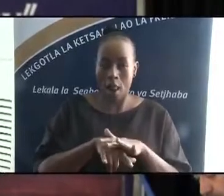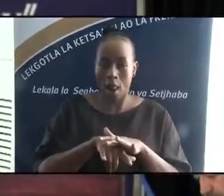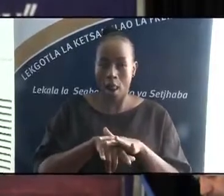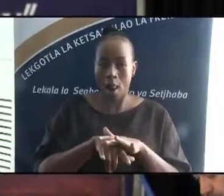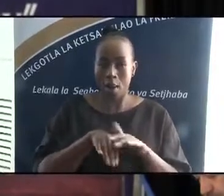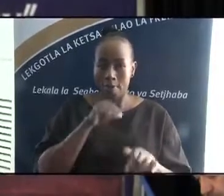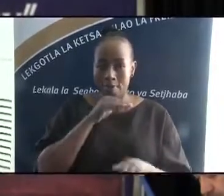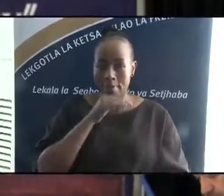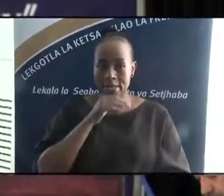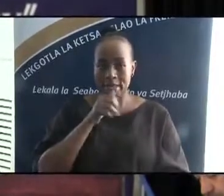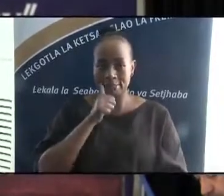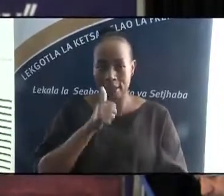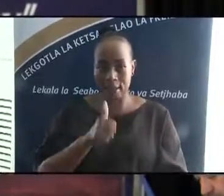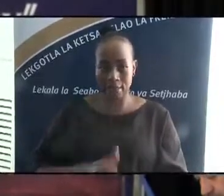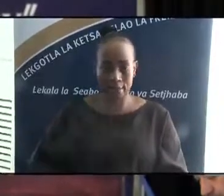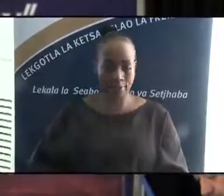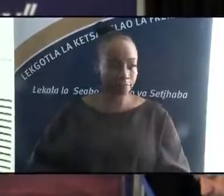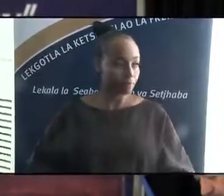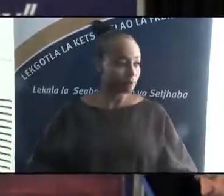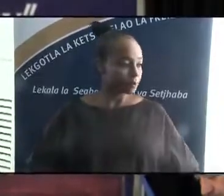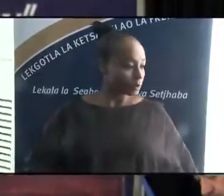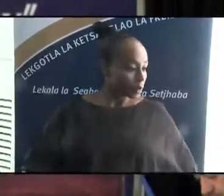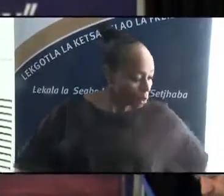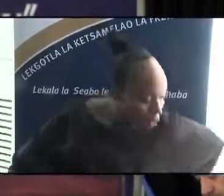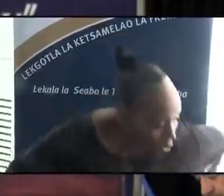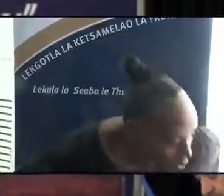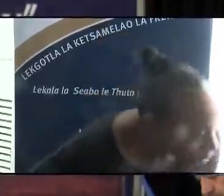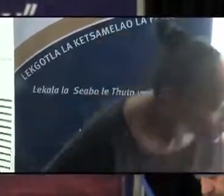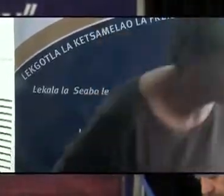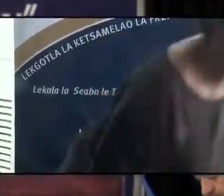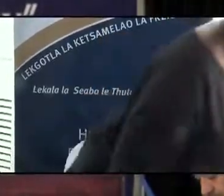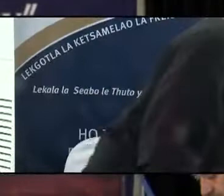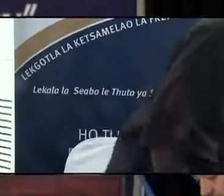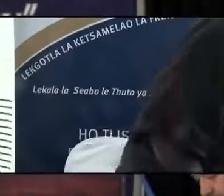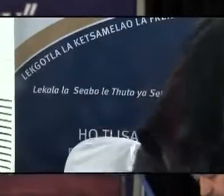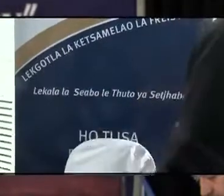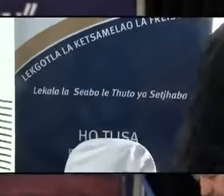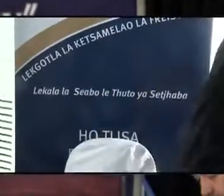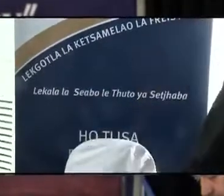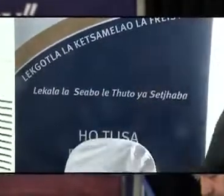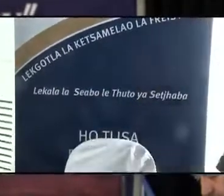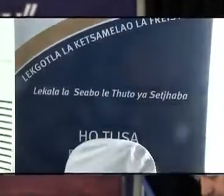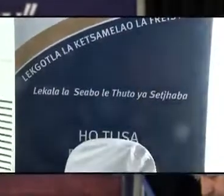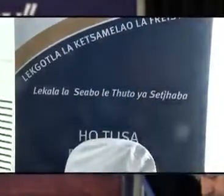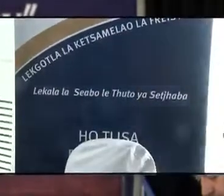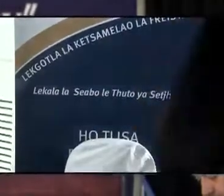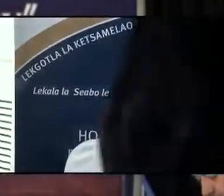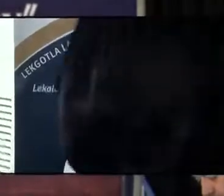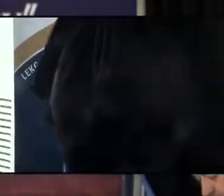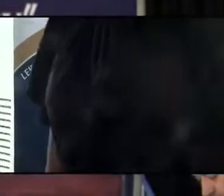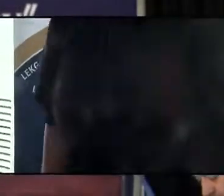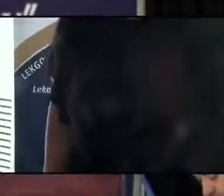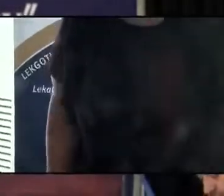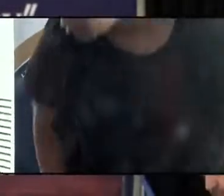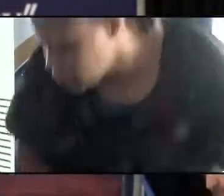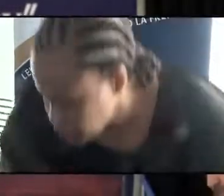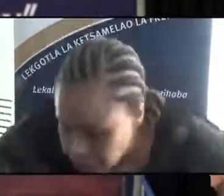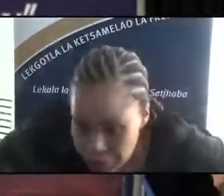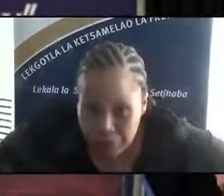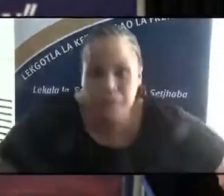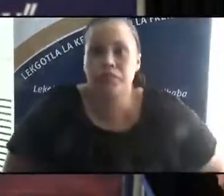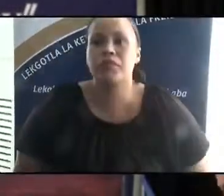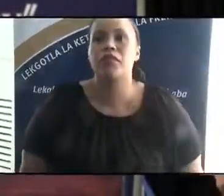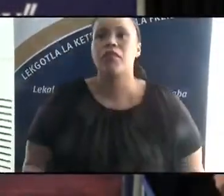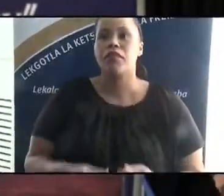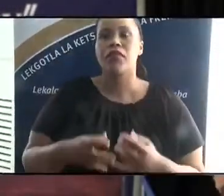lekker. Honourable Speaker, I have to